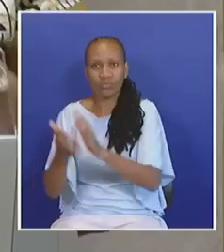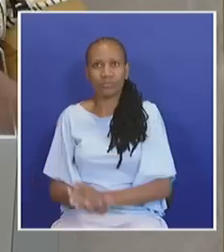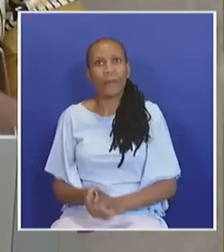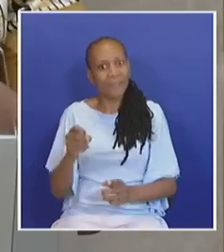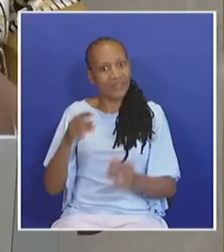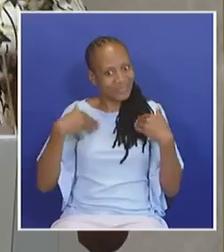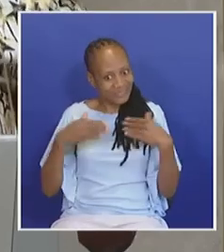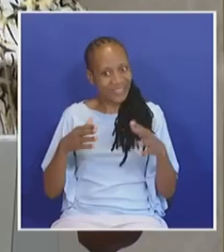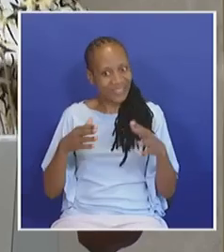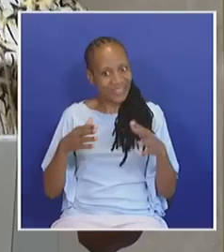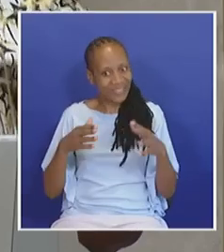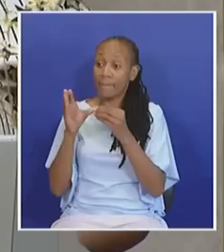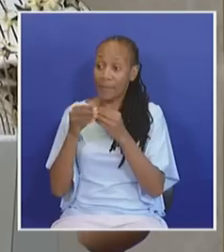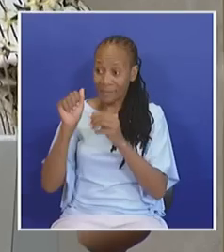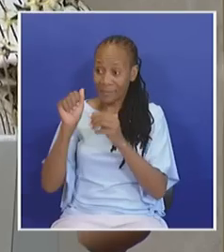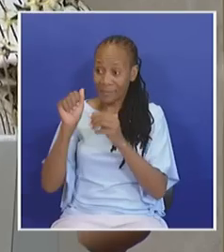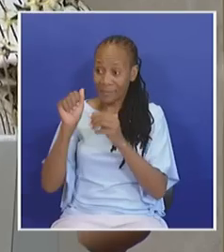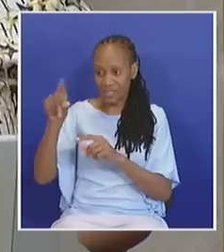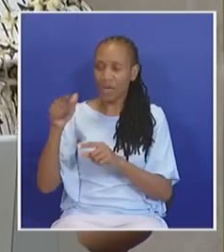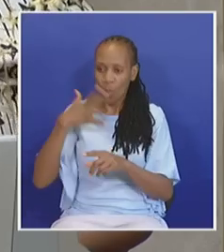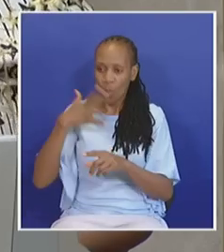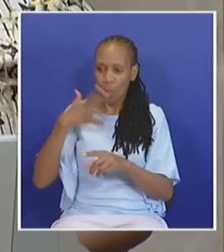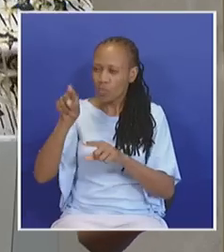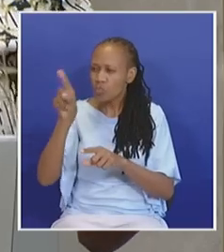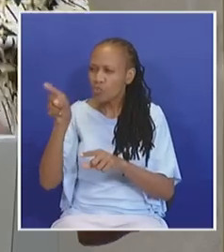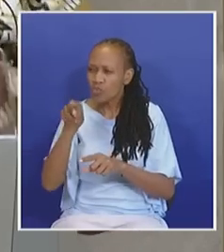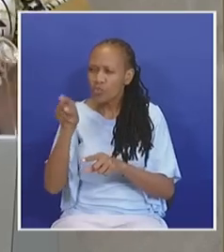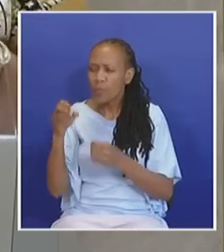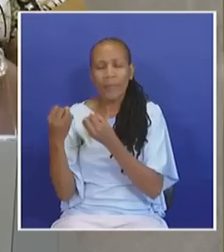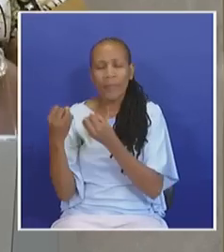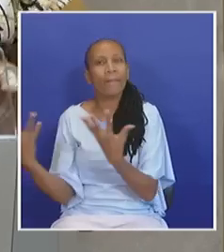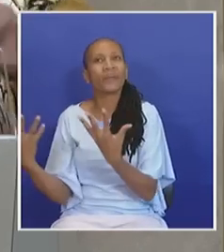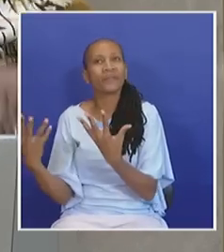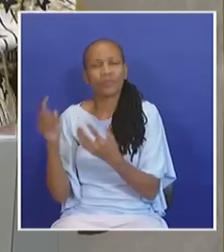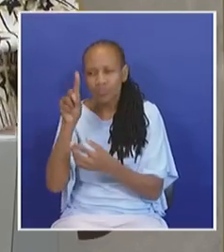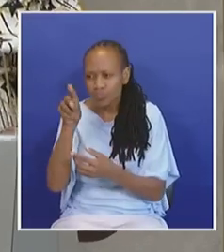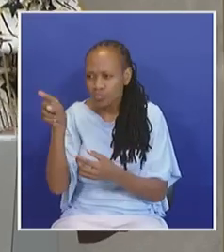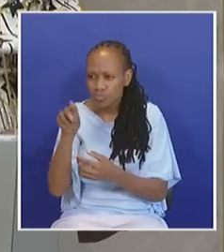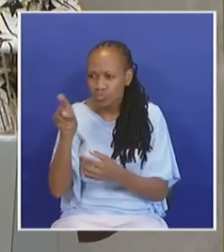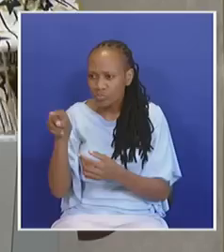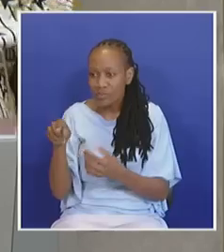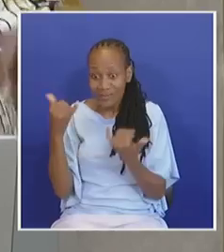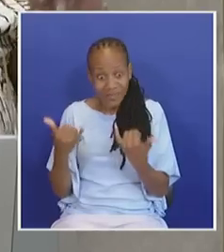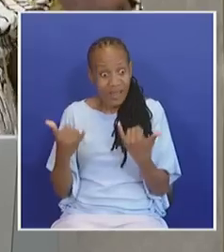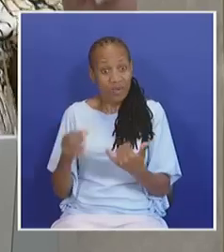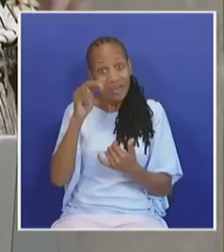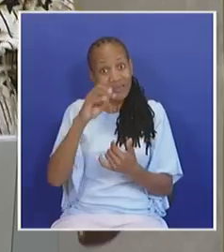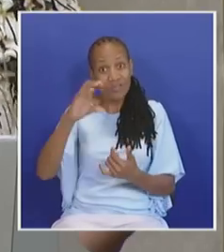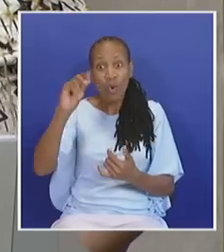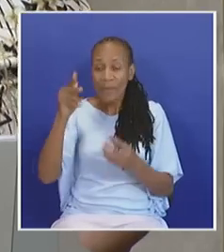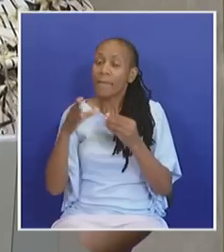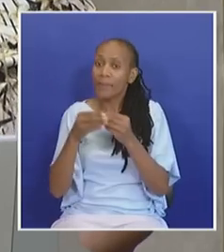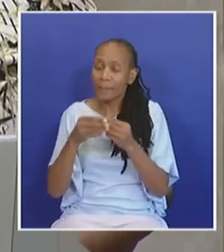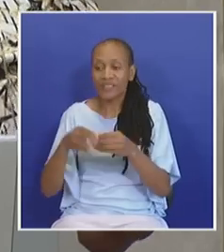representation. I know it's your right, as you said, their right, as you said, Chairperson, but let's do a head count here in the NCOP and in